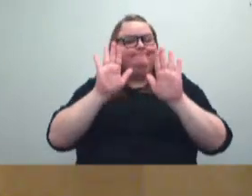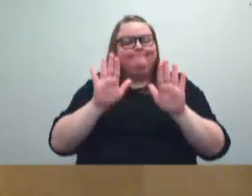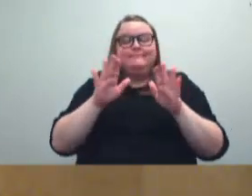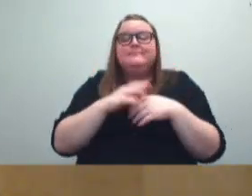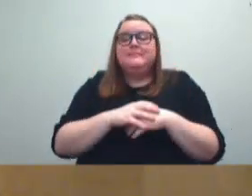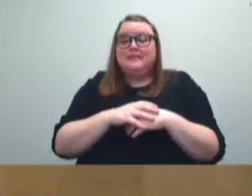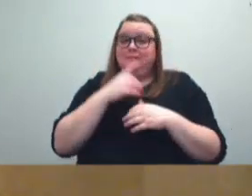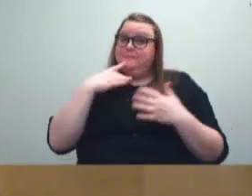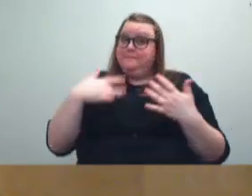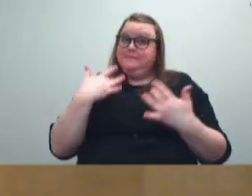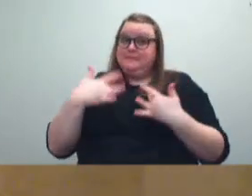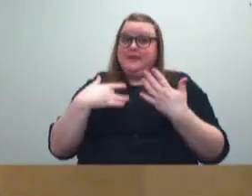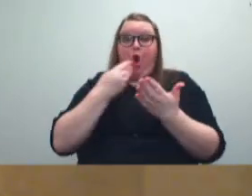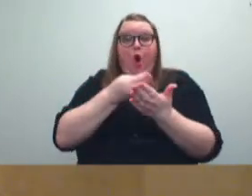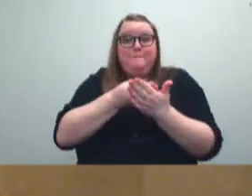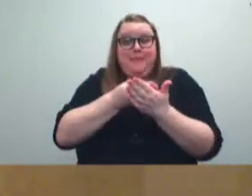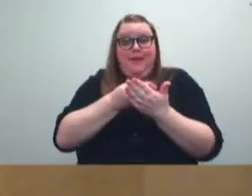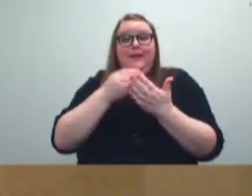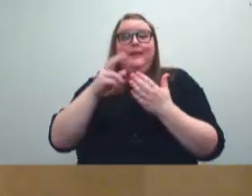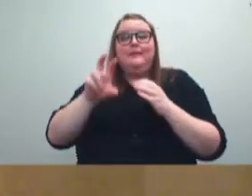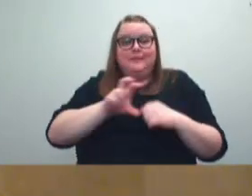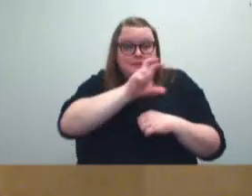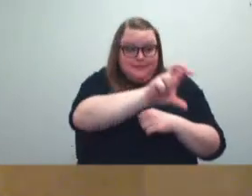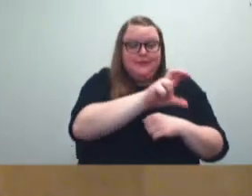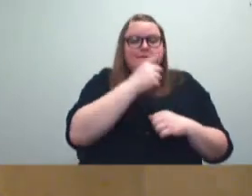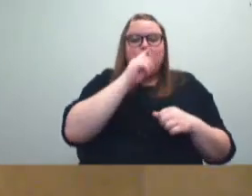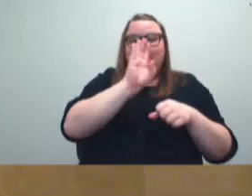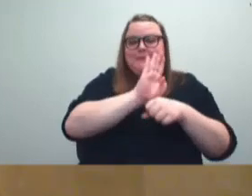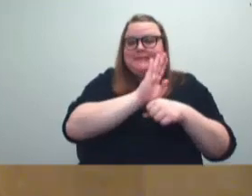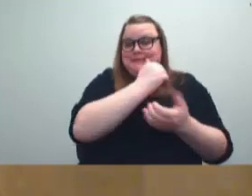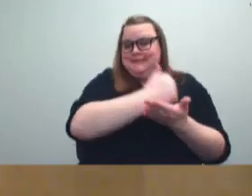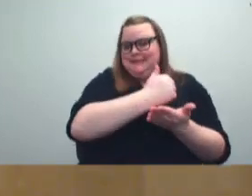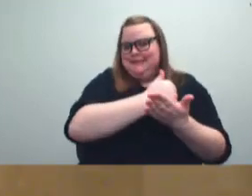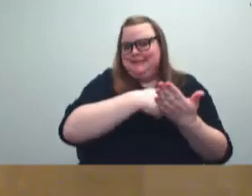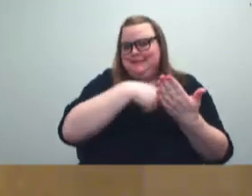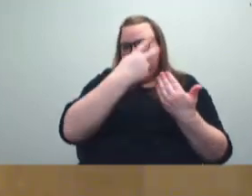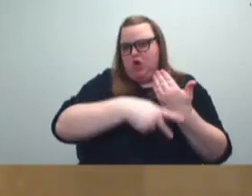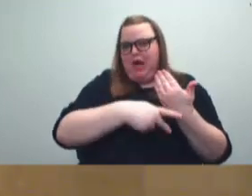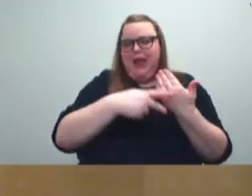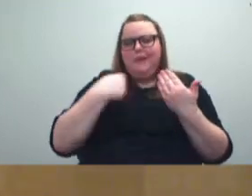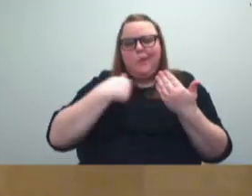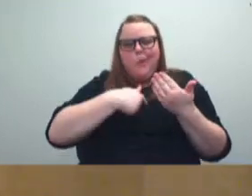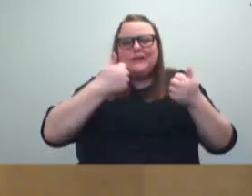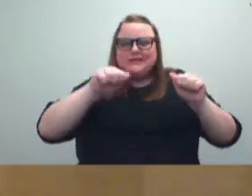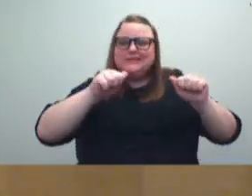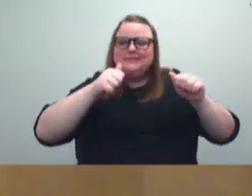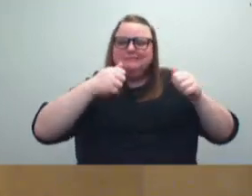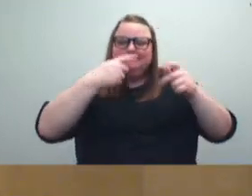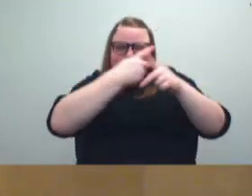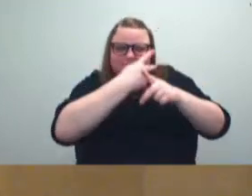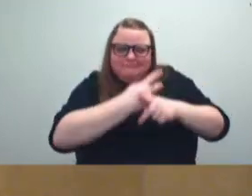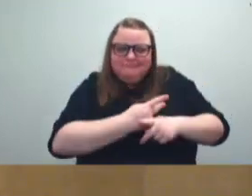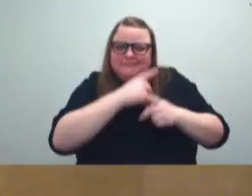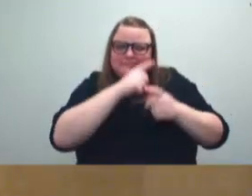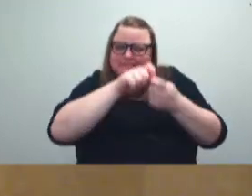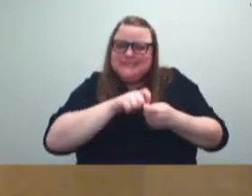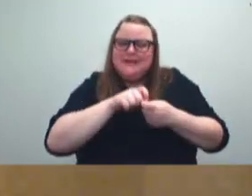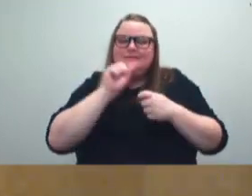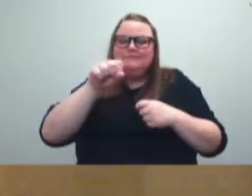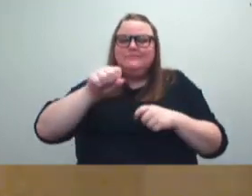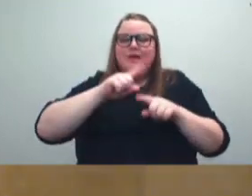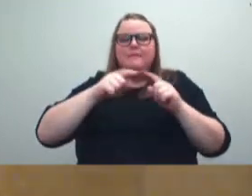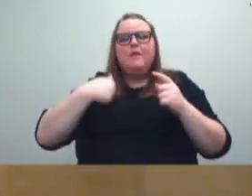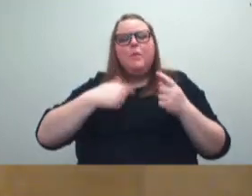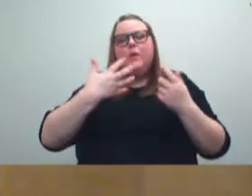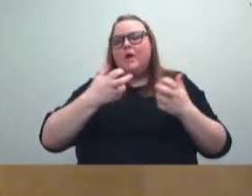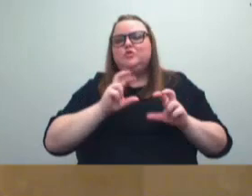for our business assistance program. There's some details we're still working out. But to me, we want to invest in our businesses as much as we can